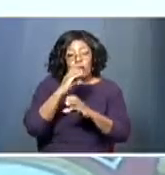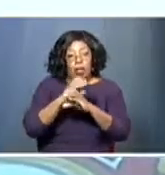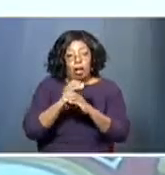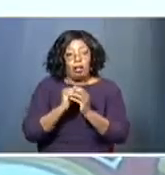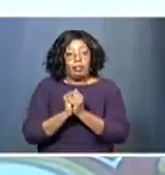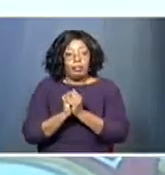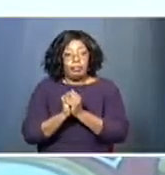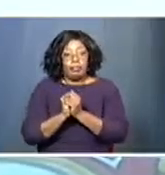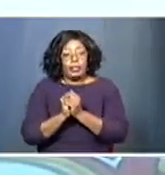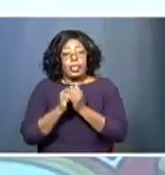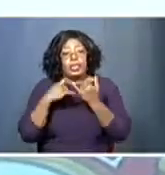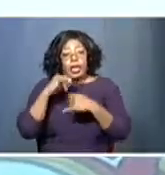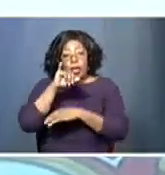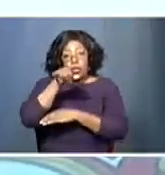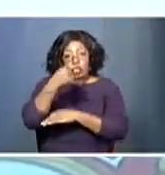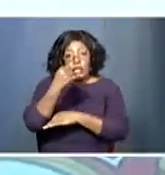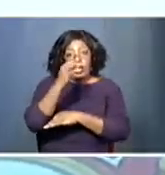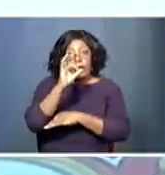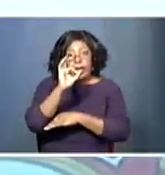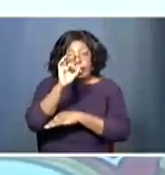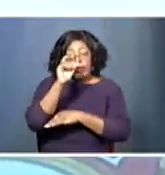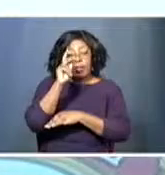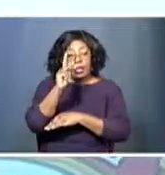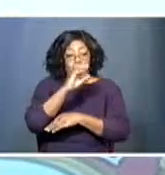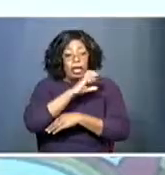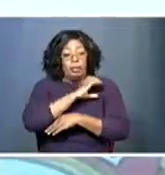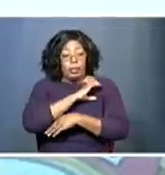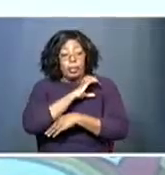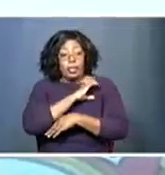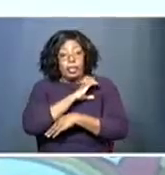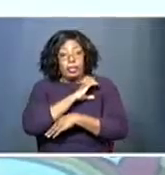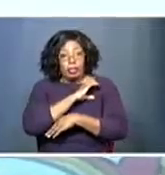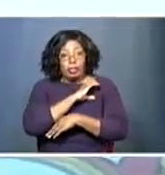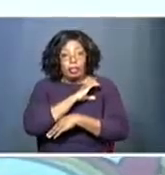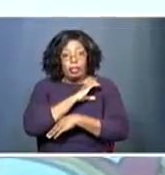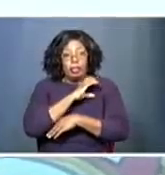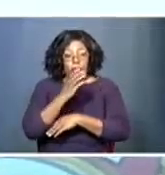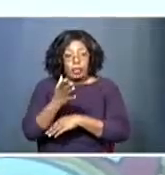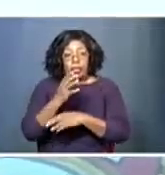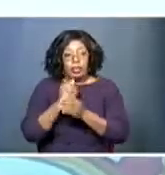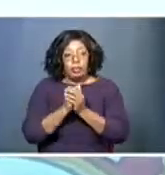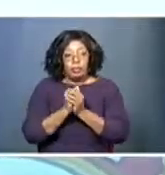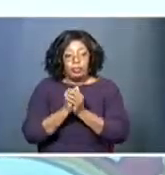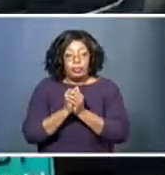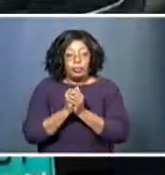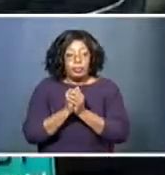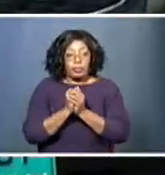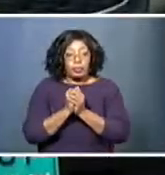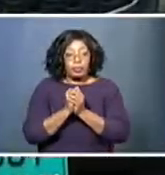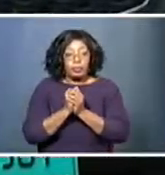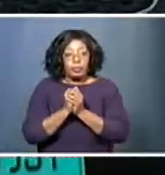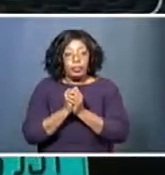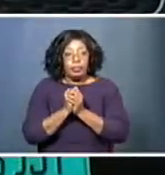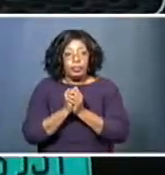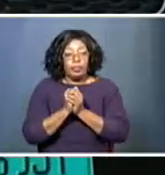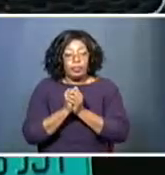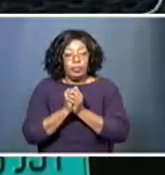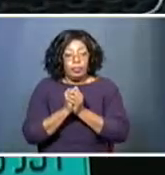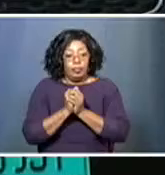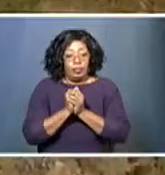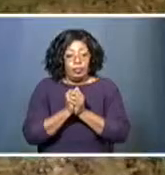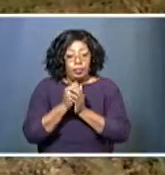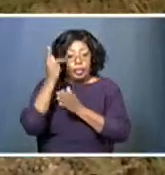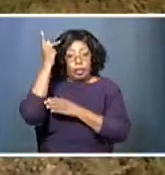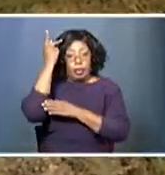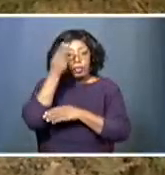motorists on John F. Kennedy Drive during their early morning commute. Desmond Saunders was there. Corporal Patrick Kemp and his